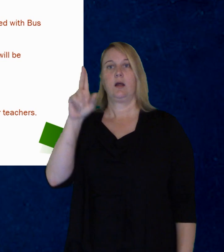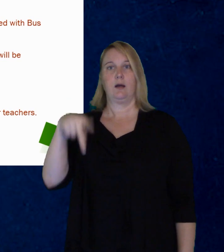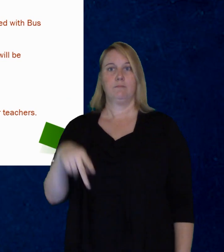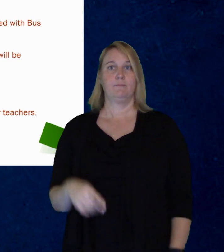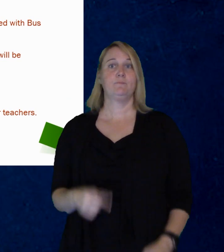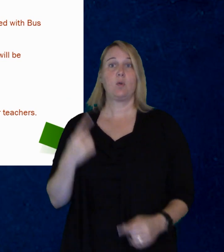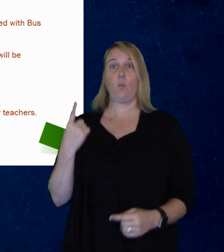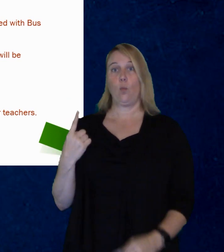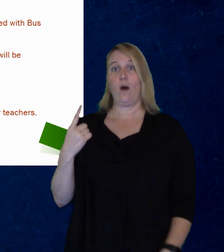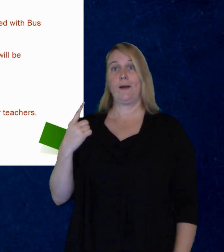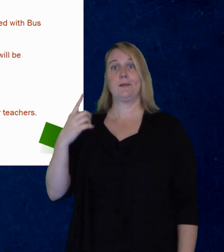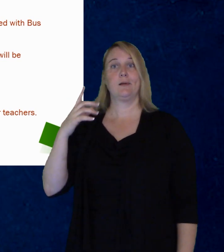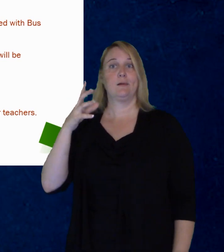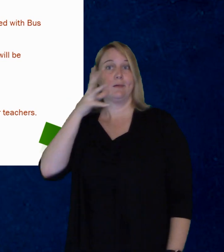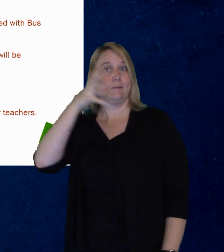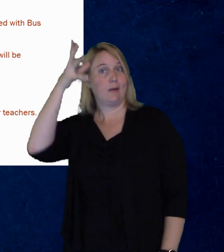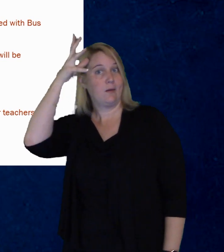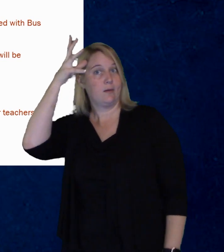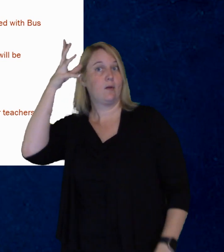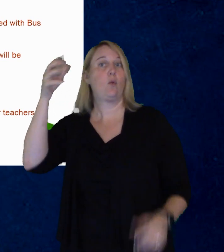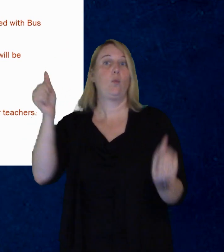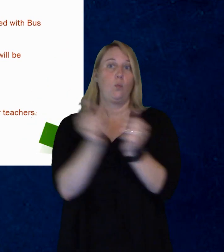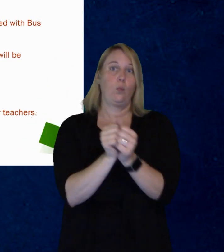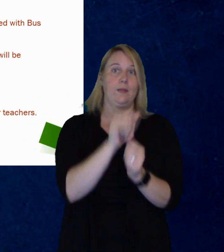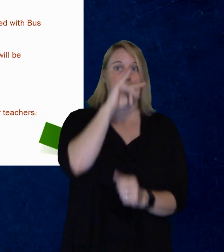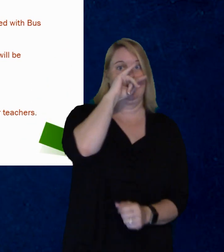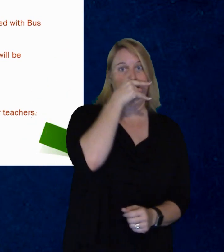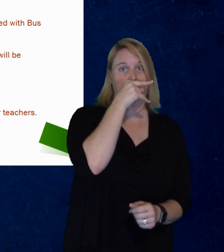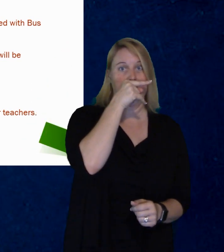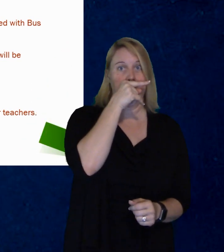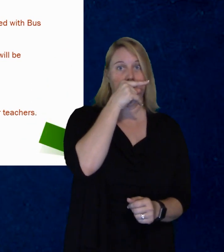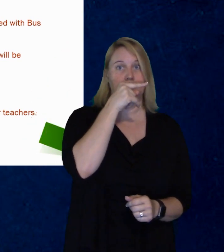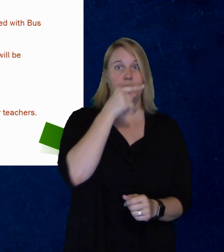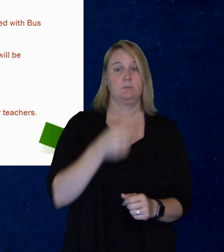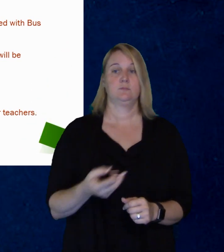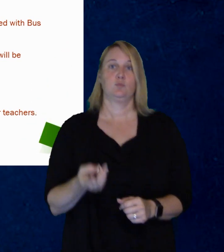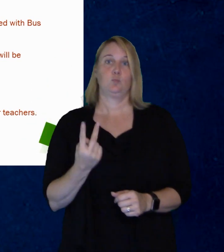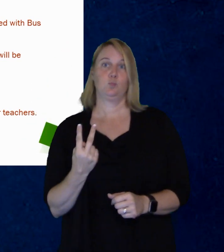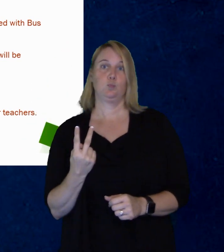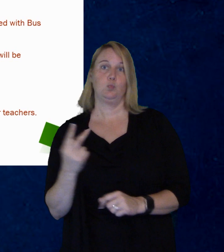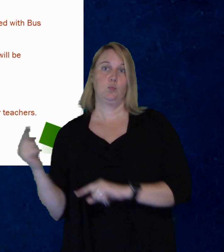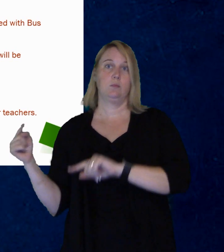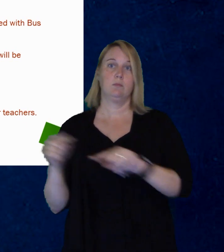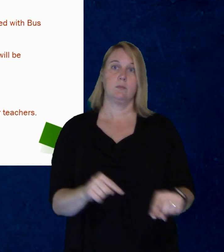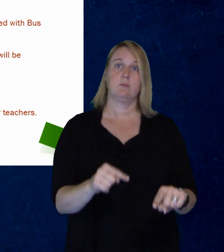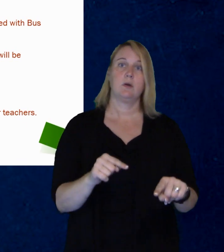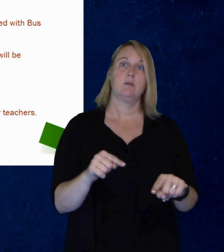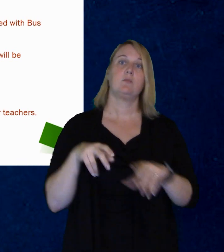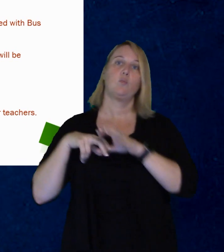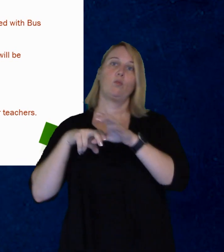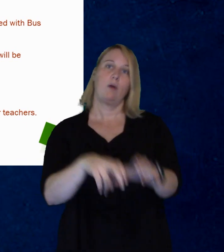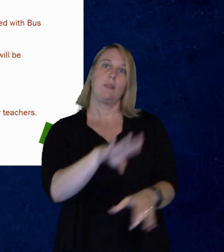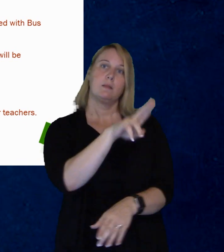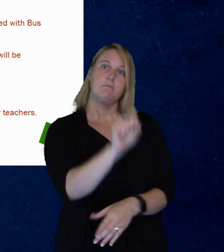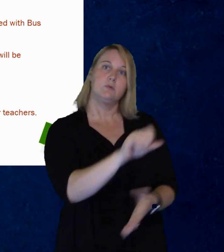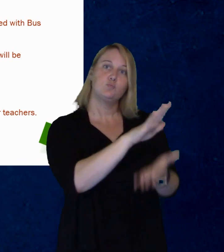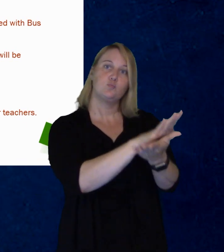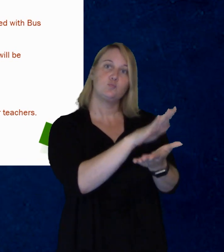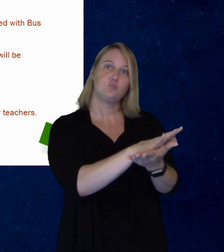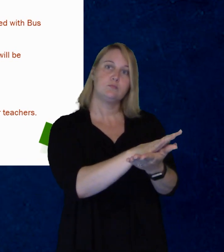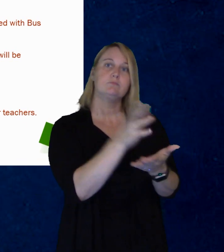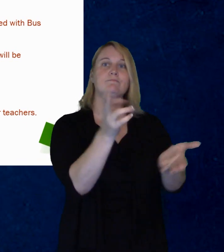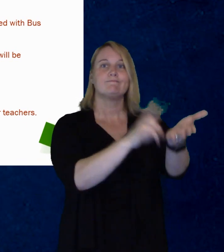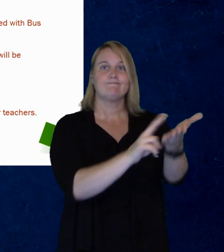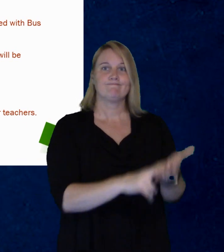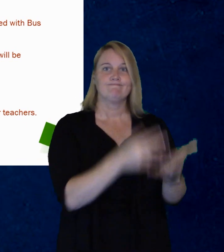and the child can ride the bus to school, then participate in our open house, and obviously ride the bus home. Or you